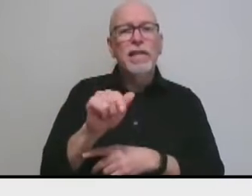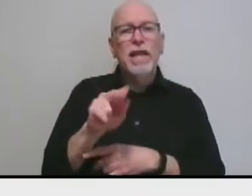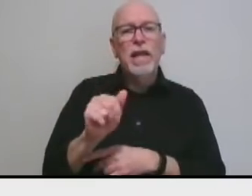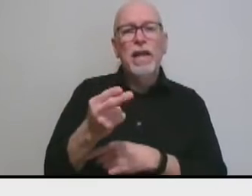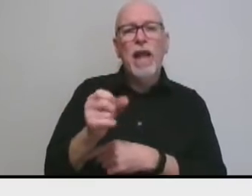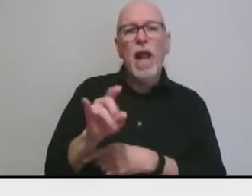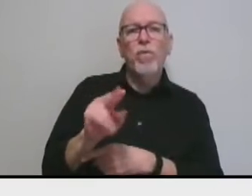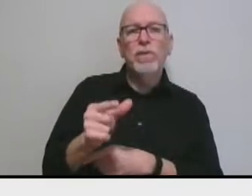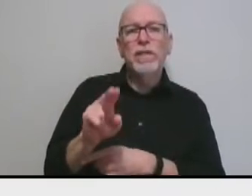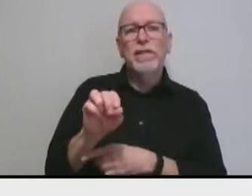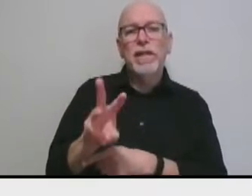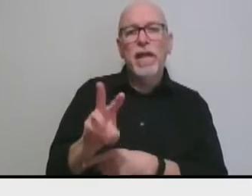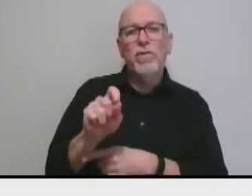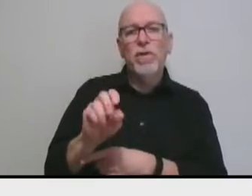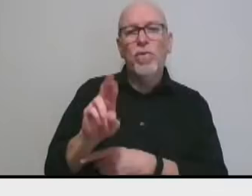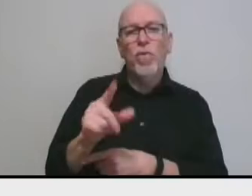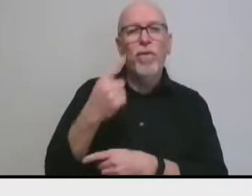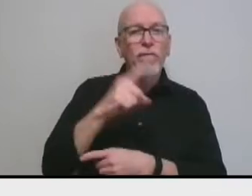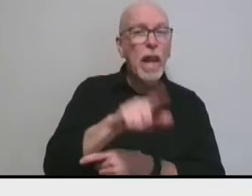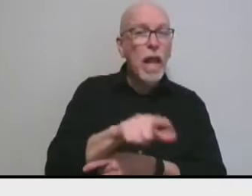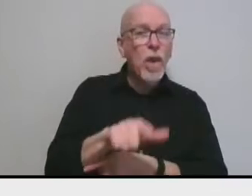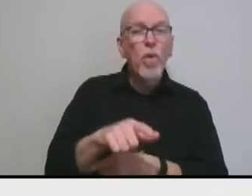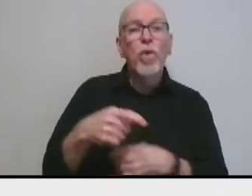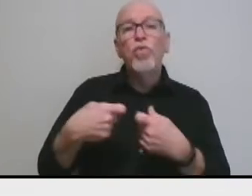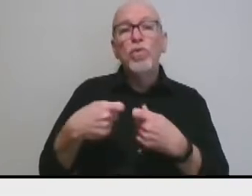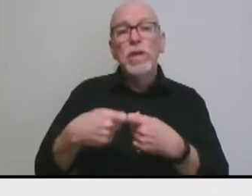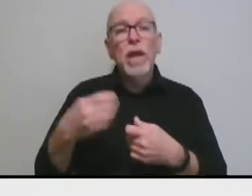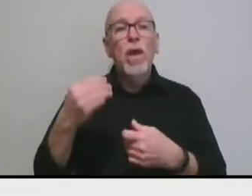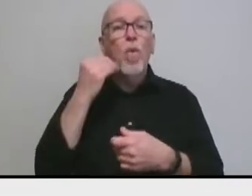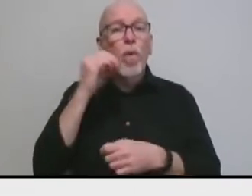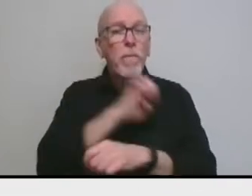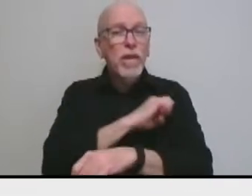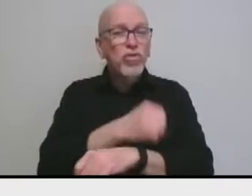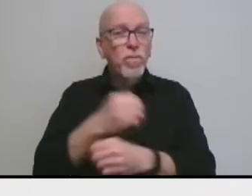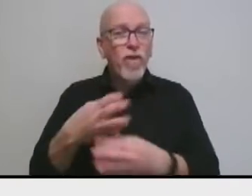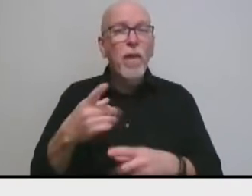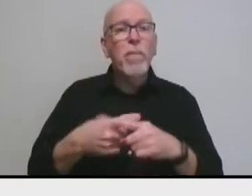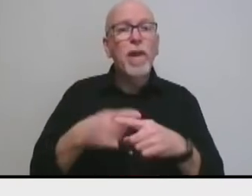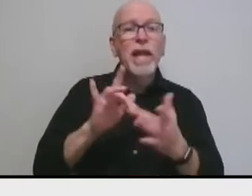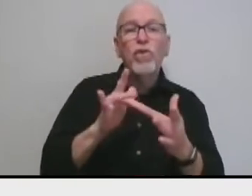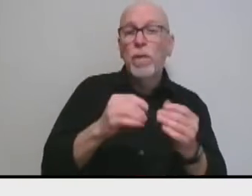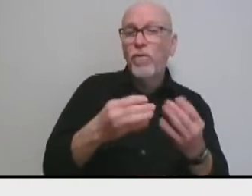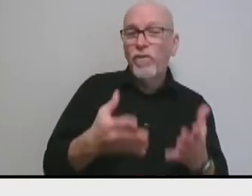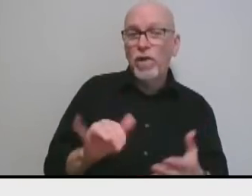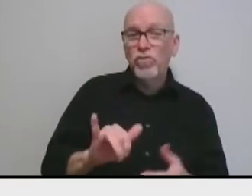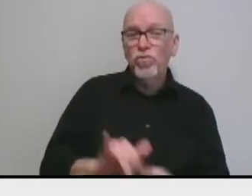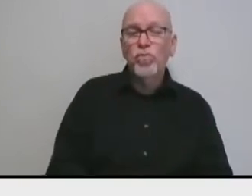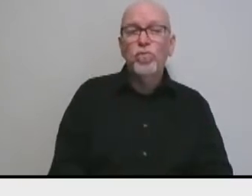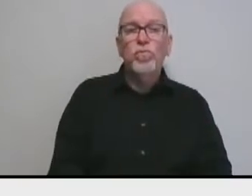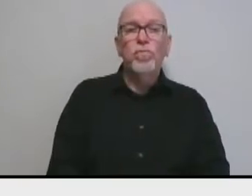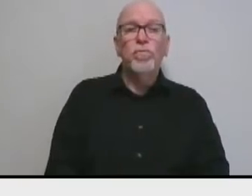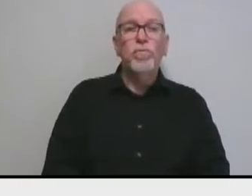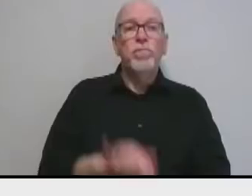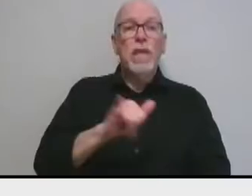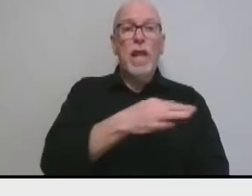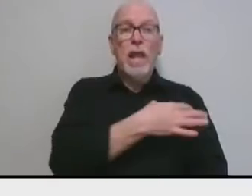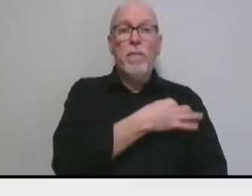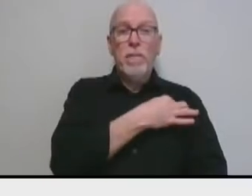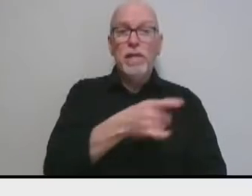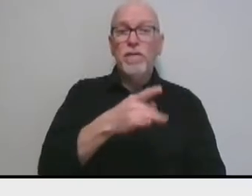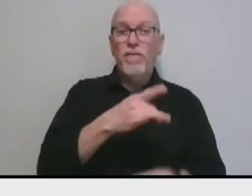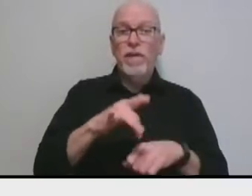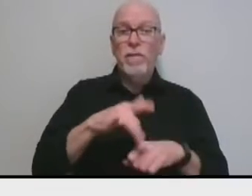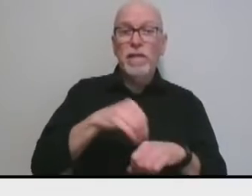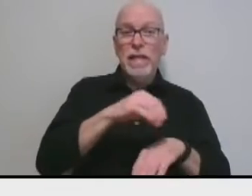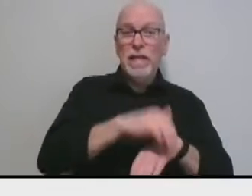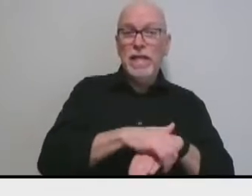for landlords, utility and home energy providers, as well as internet providers. The application is available in English